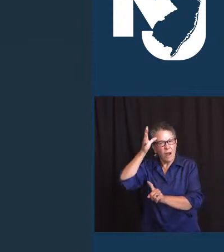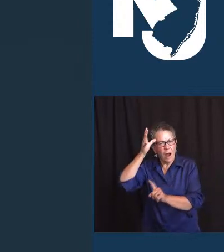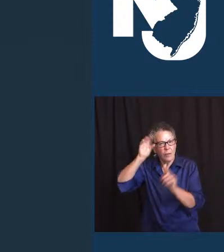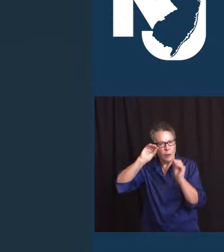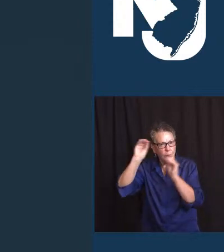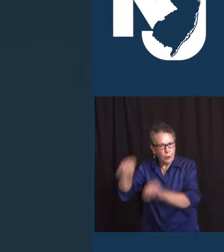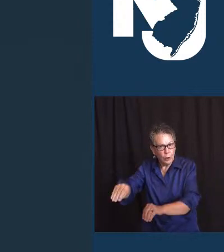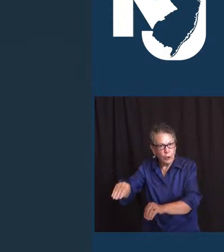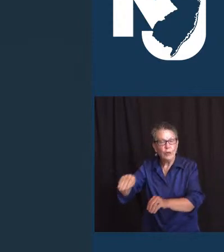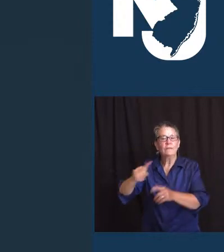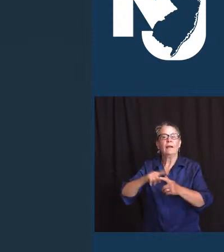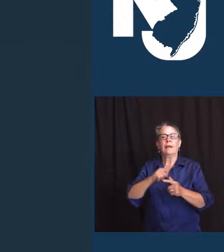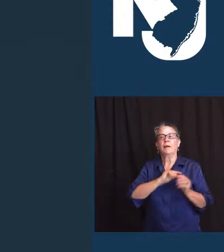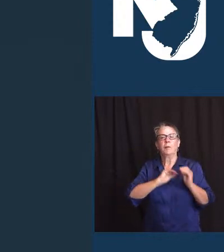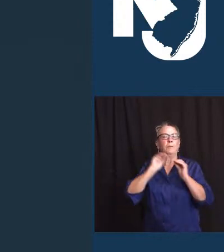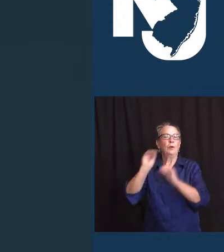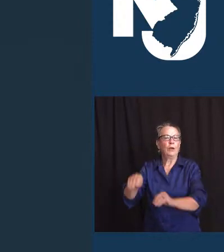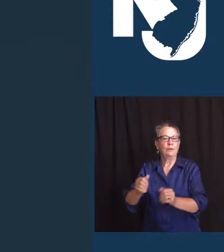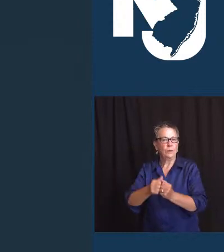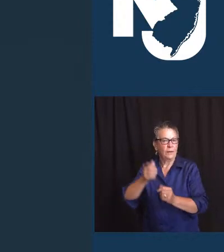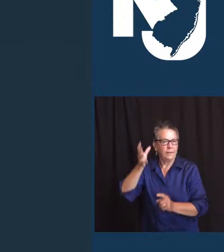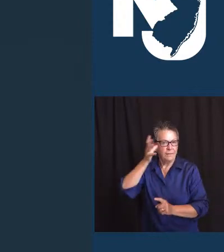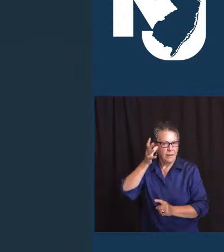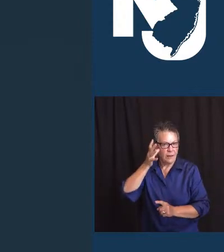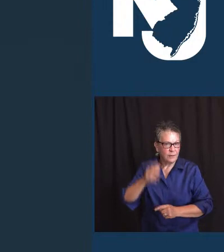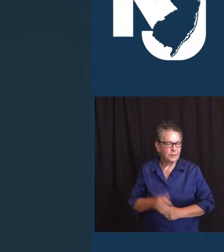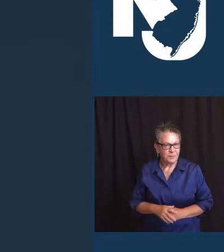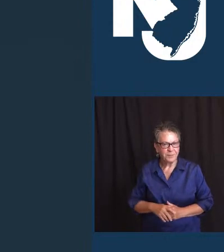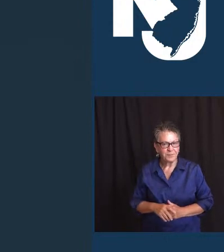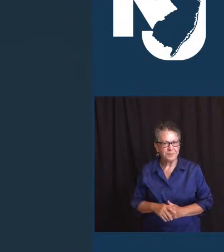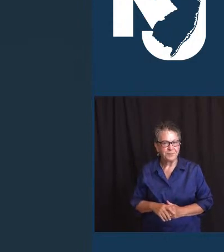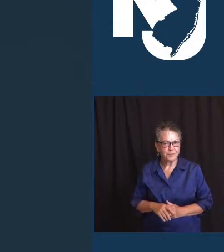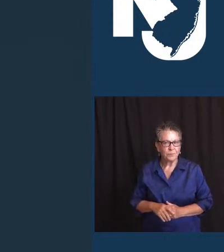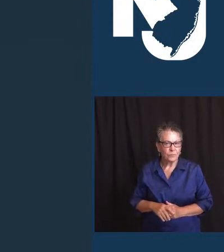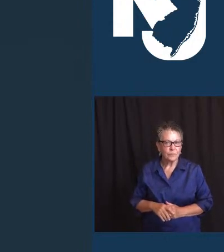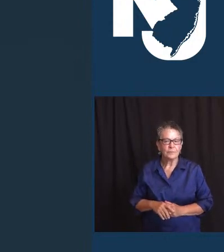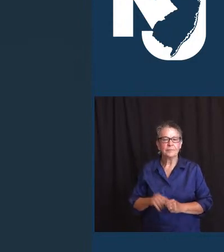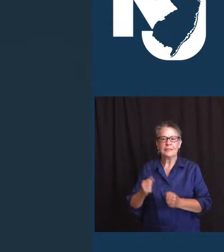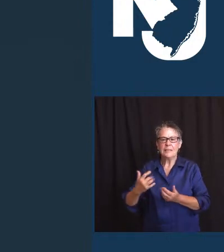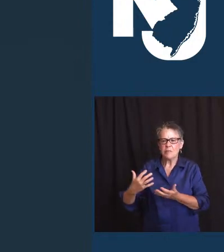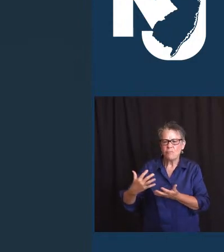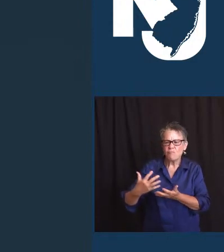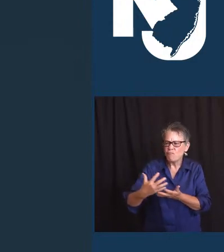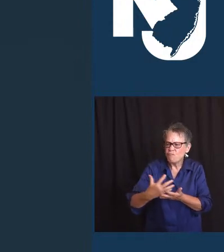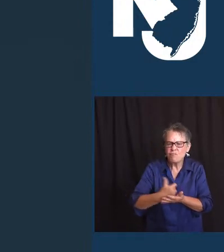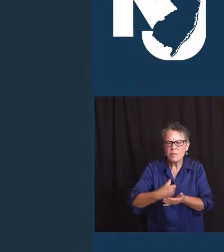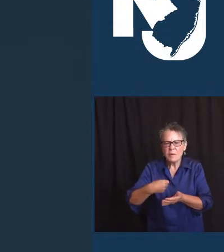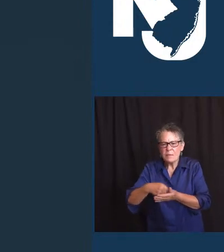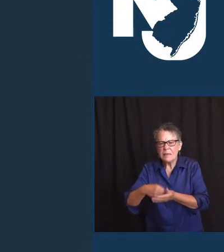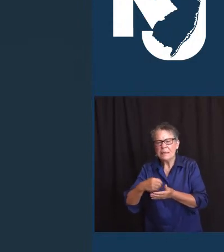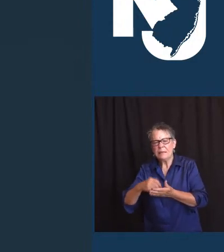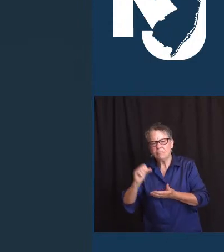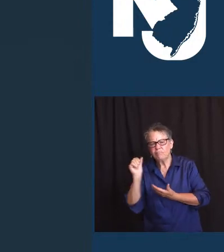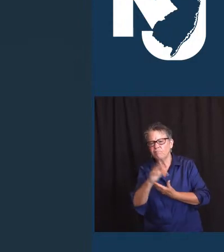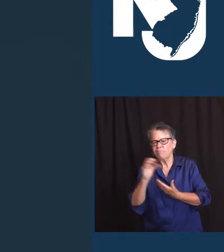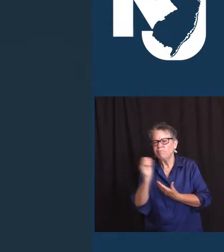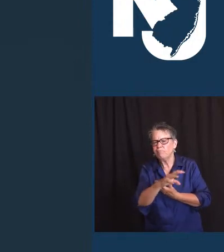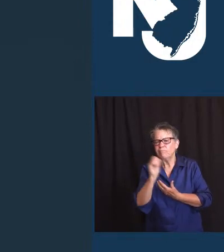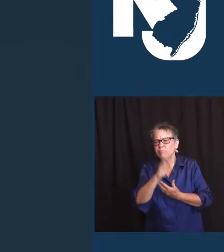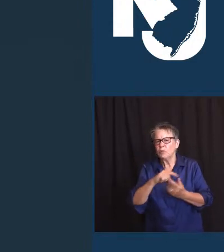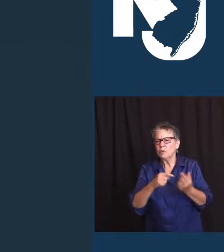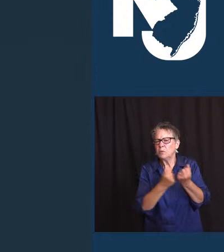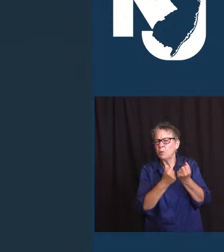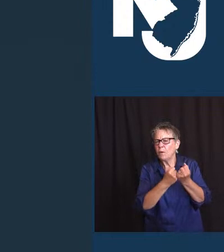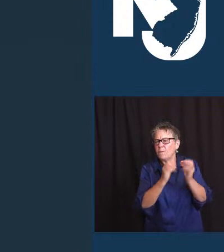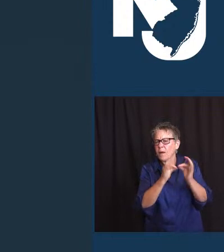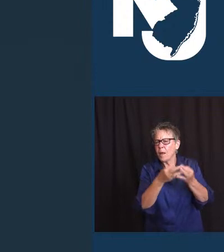family. He would make his professional home at a pasta factory in Fairlawn, where he would spend several decades before